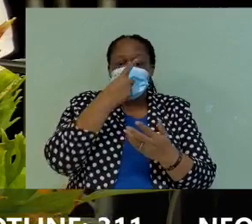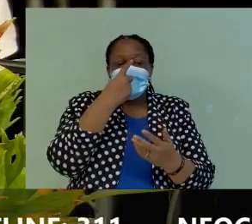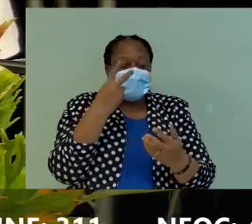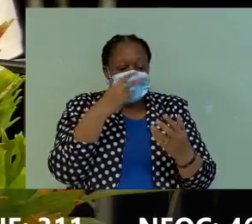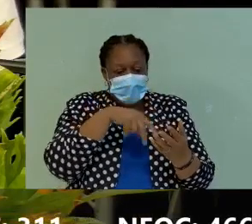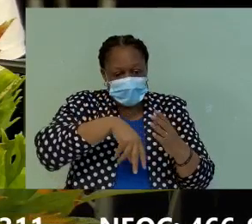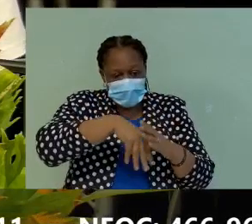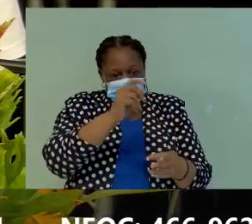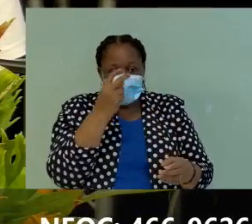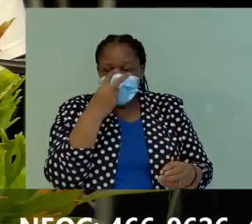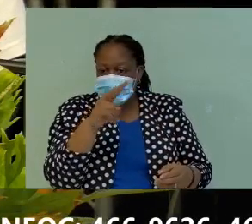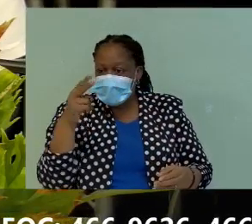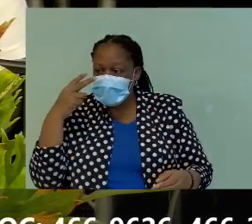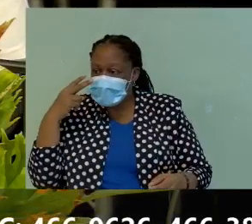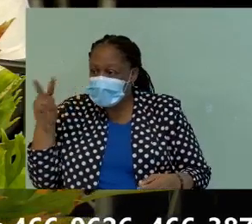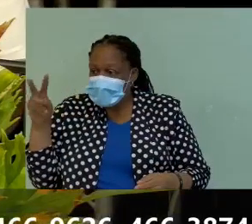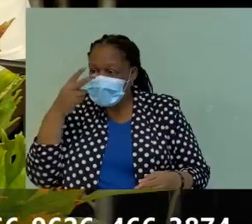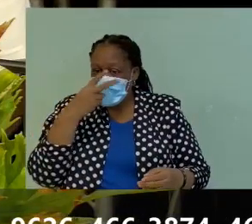Compliance Task Force